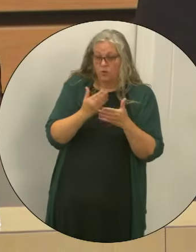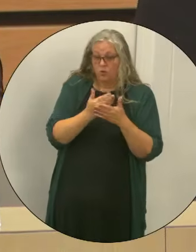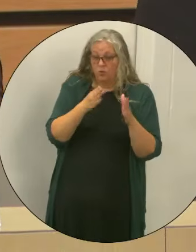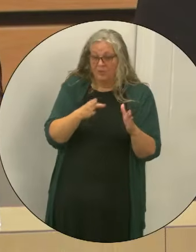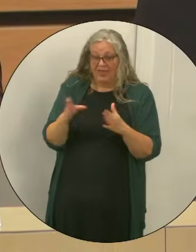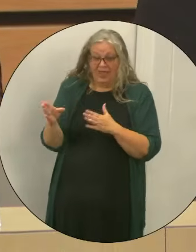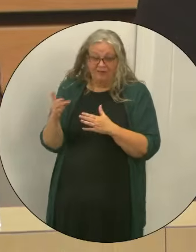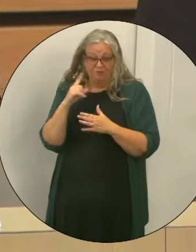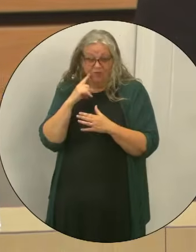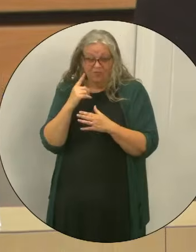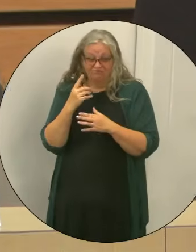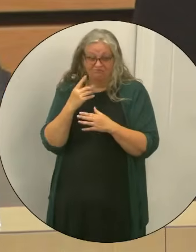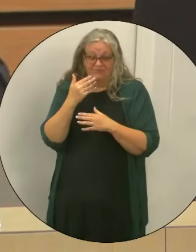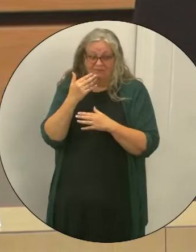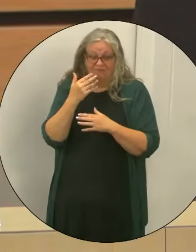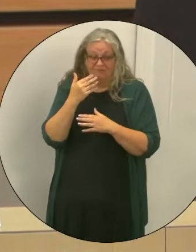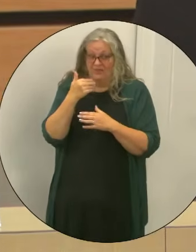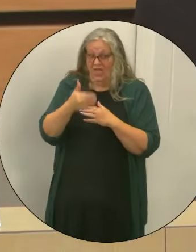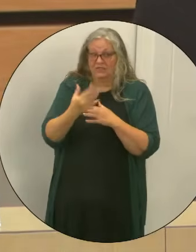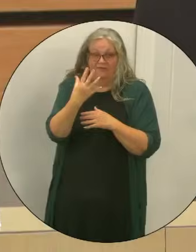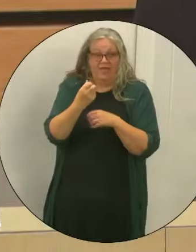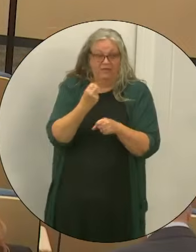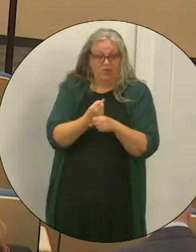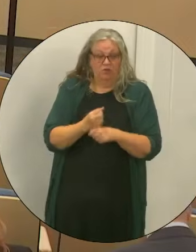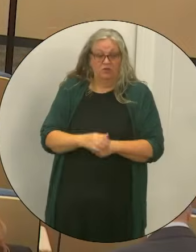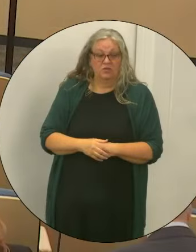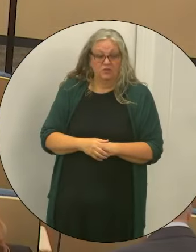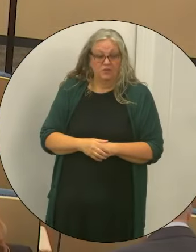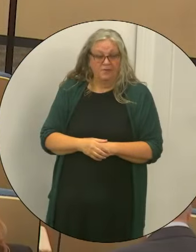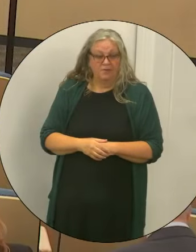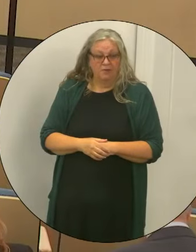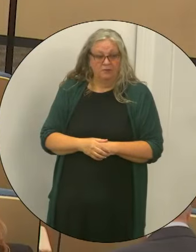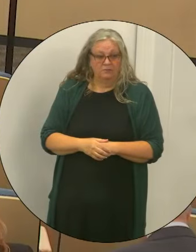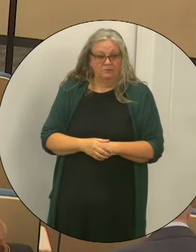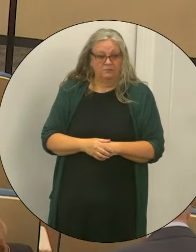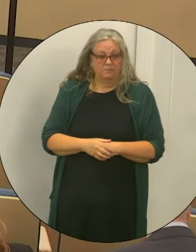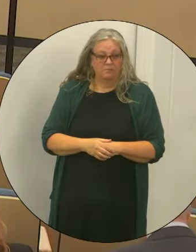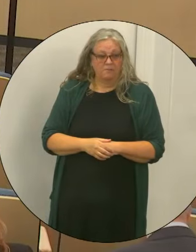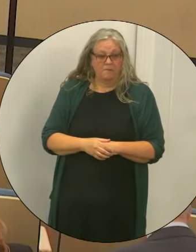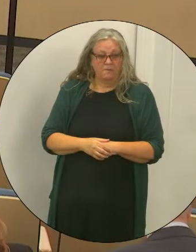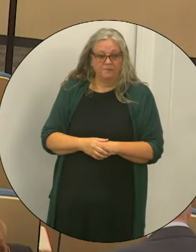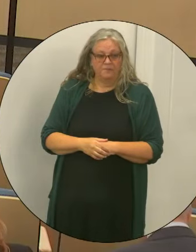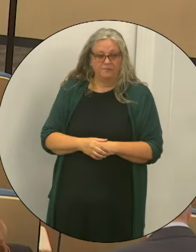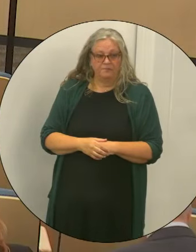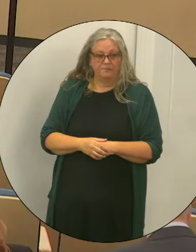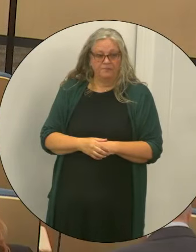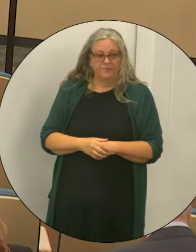next 5 years.